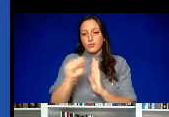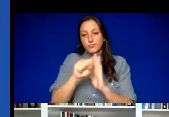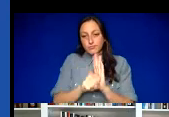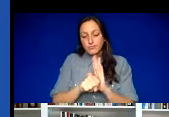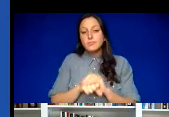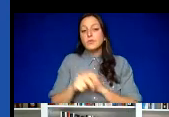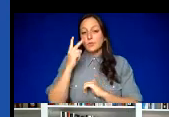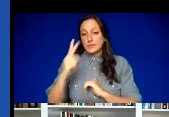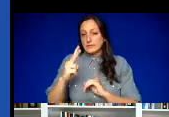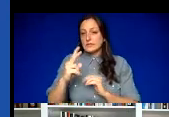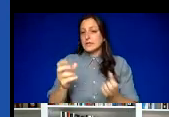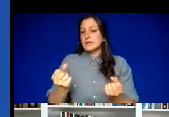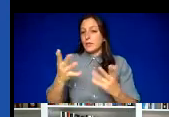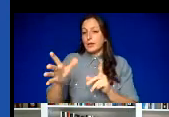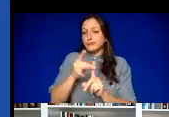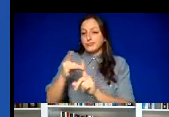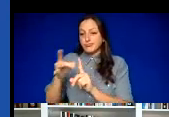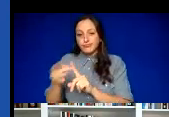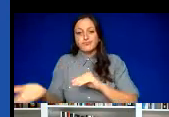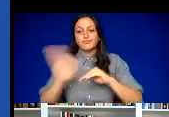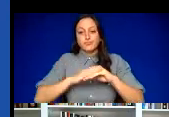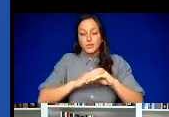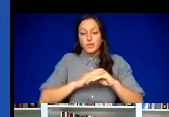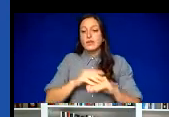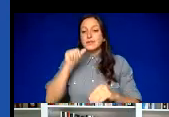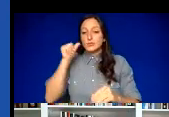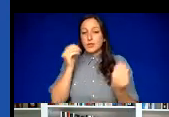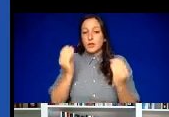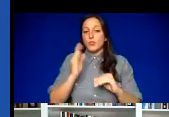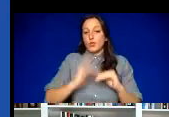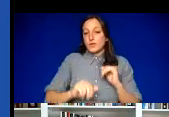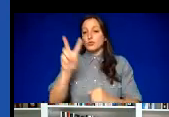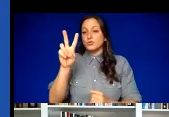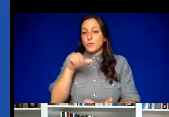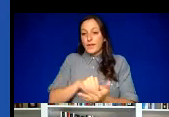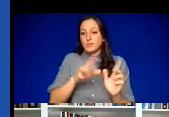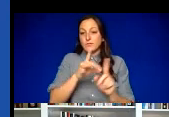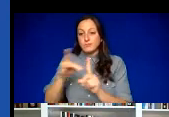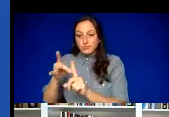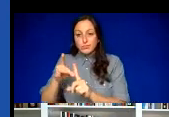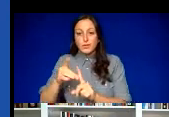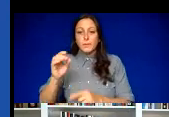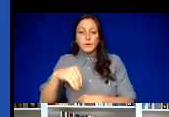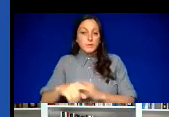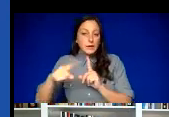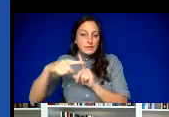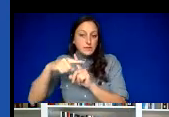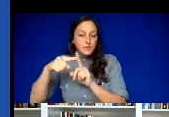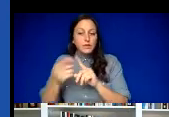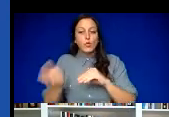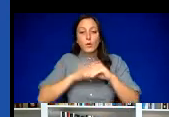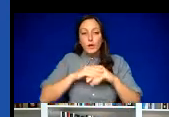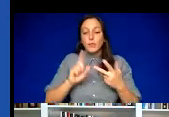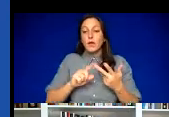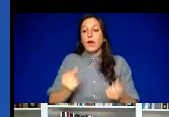go up. We reported more than 2,000 cases yesterday alone. Percent positivity is going up. Hospitalizations